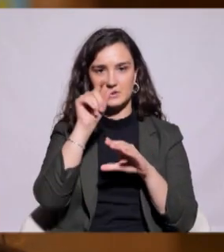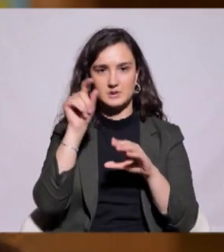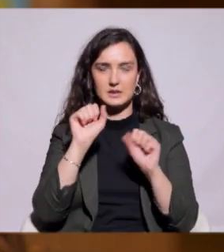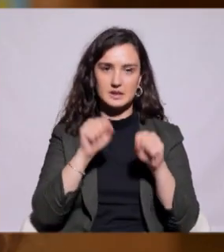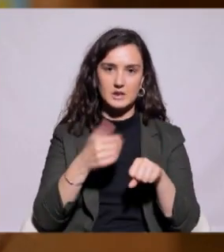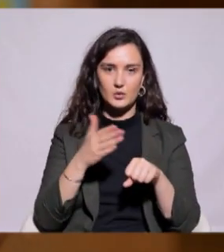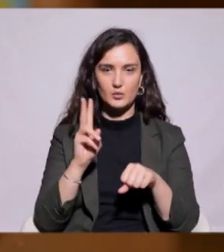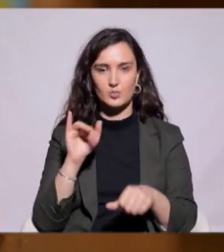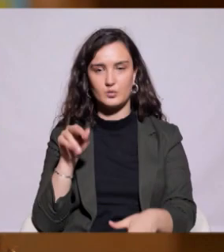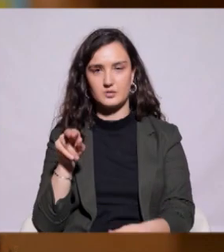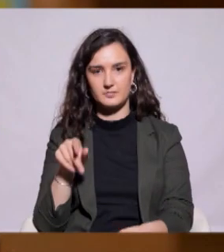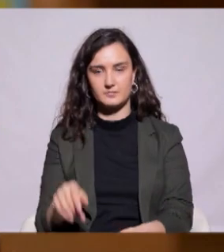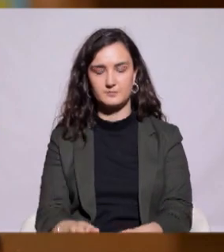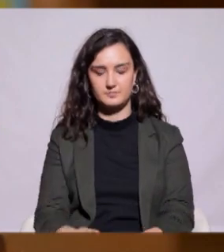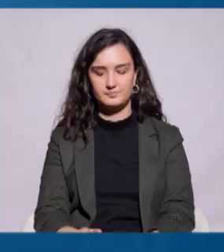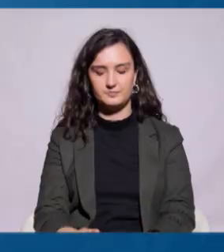can or could.